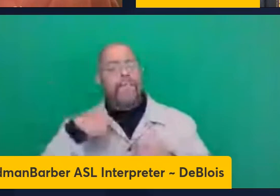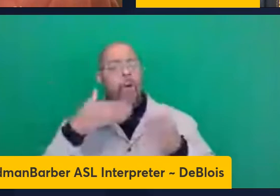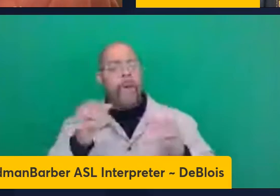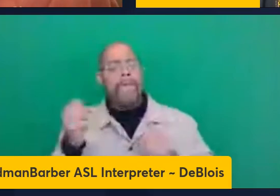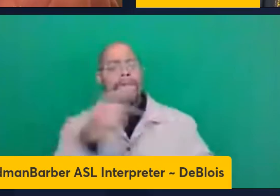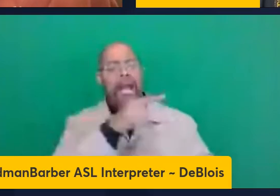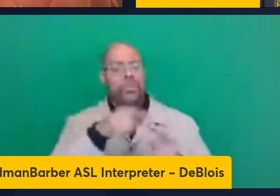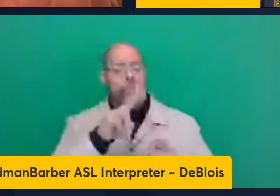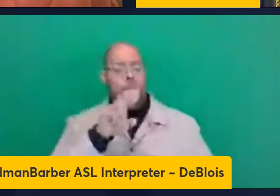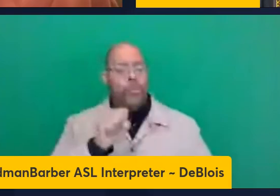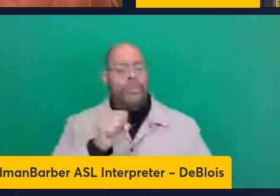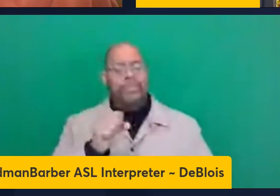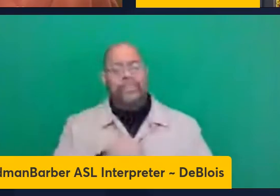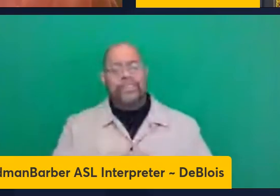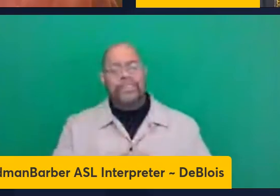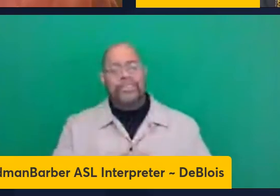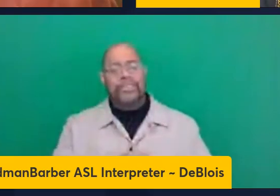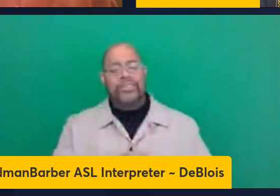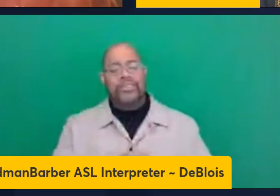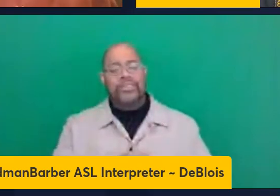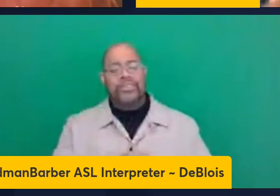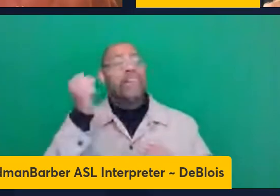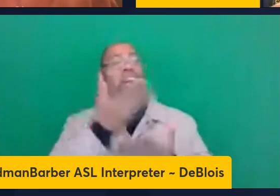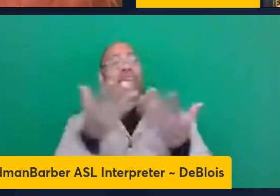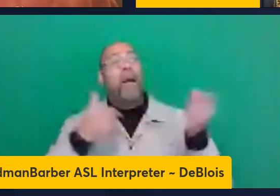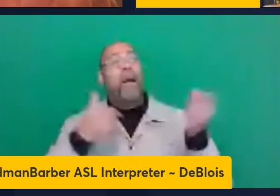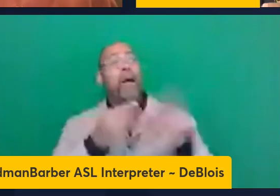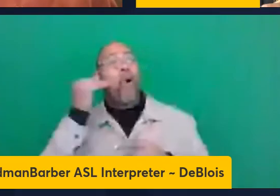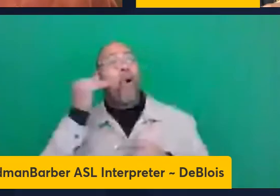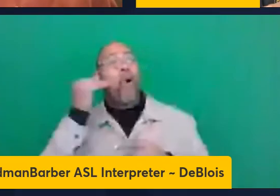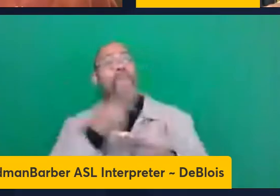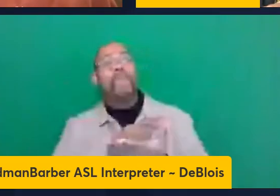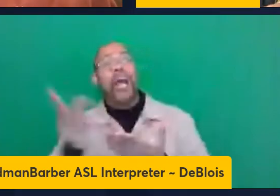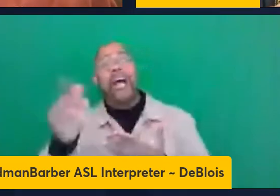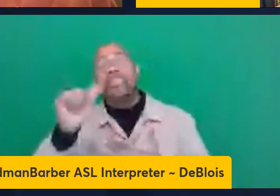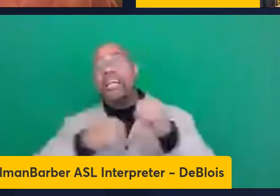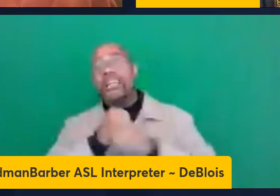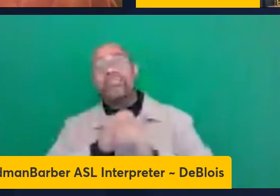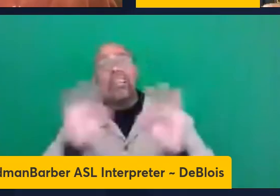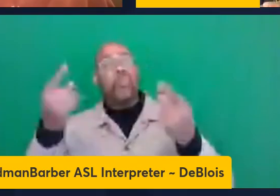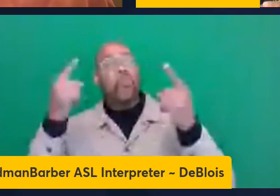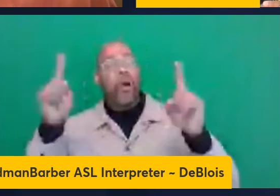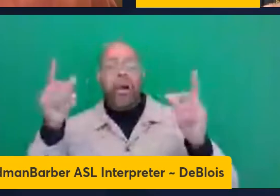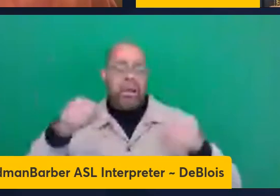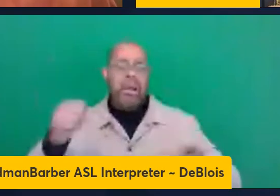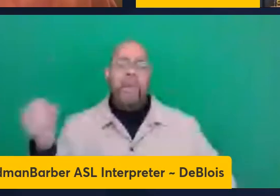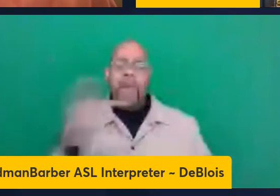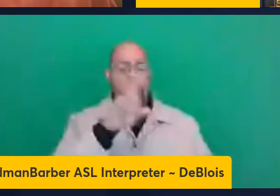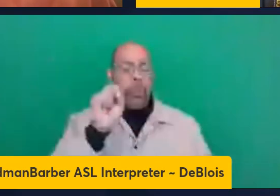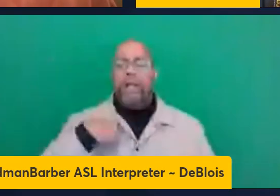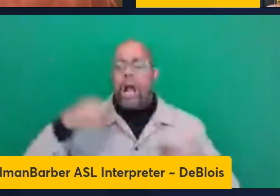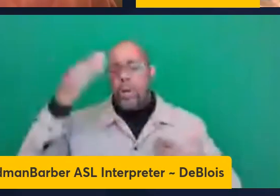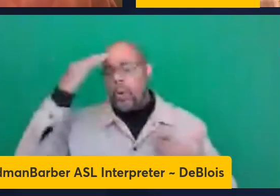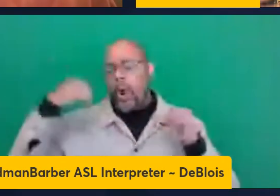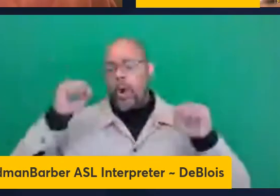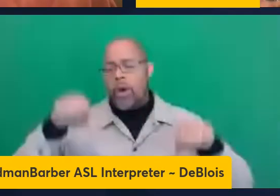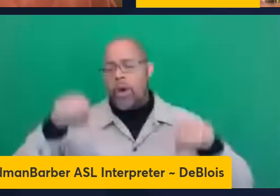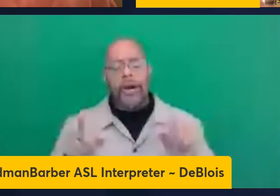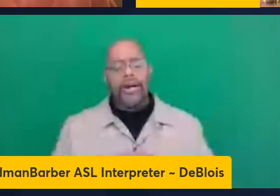US if all failed. If I came here and after 10 years, nothing was working, I could go back to the US. But